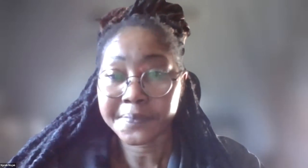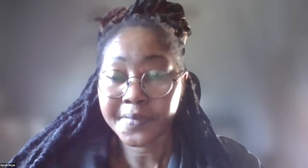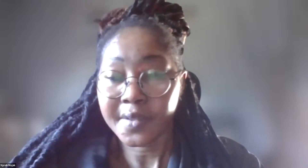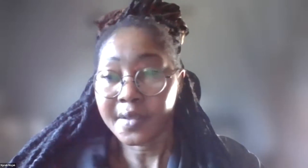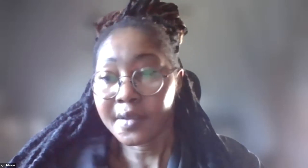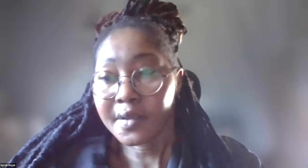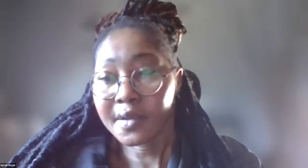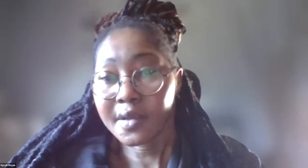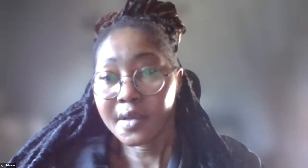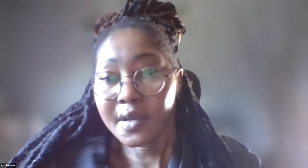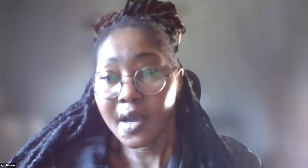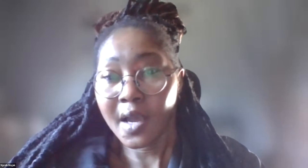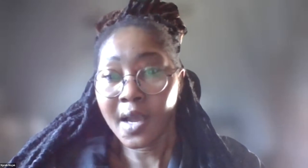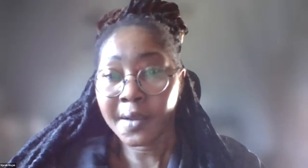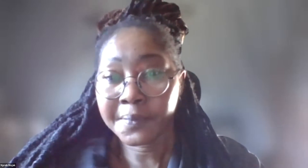anxiety.